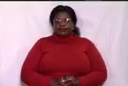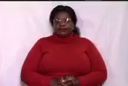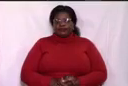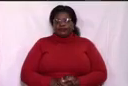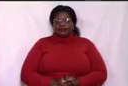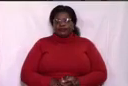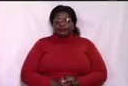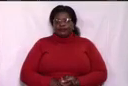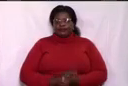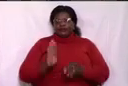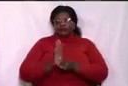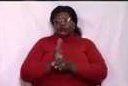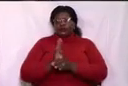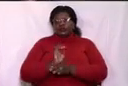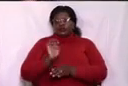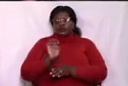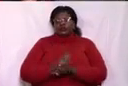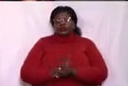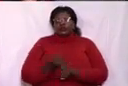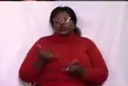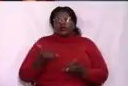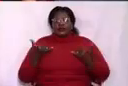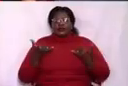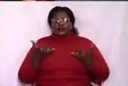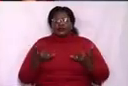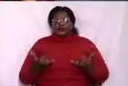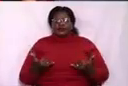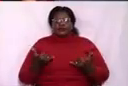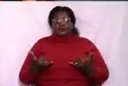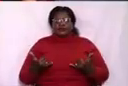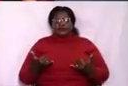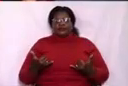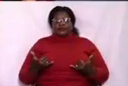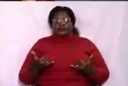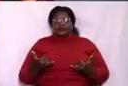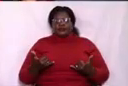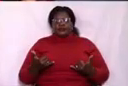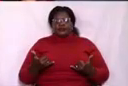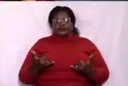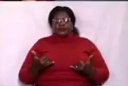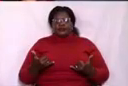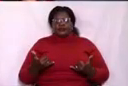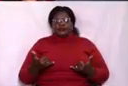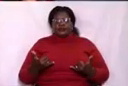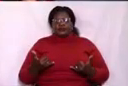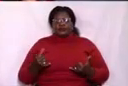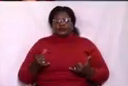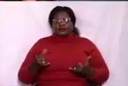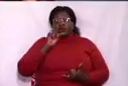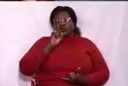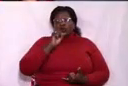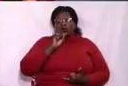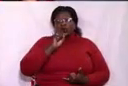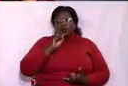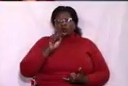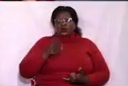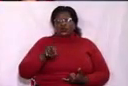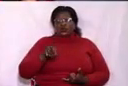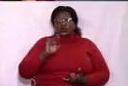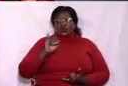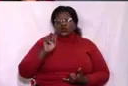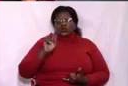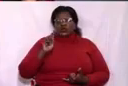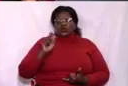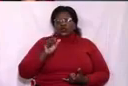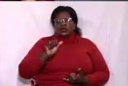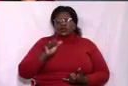at the moment? At the moment, or the ones that are in demand. The Swift 30 game is really selling. So Swift 30 is a